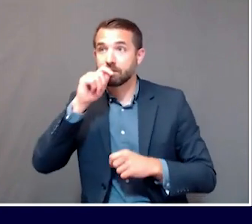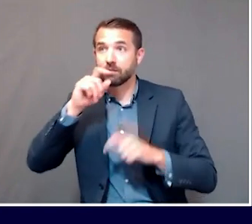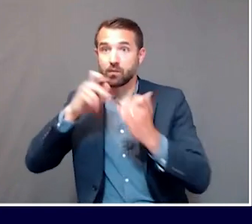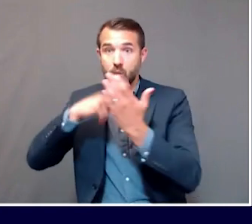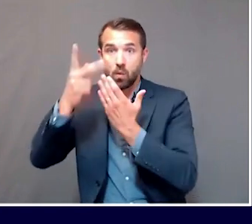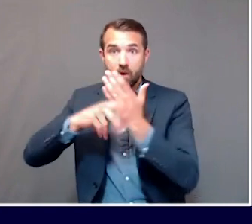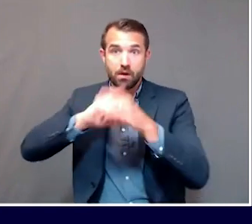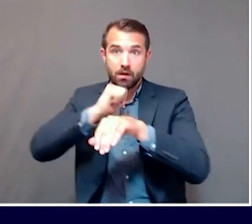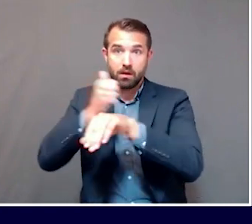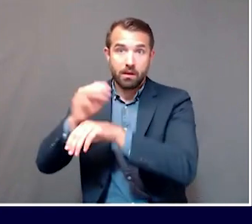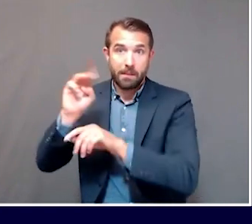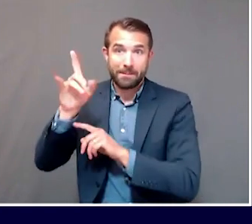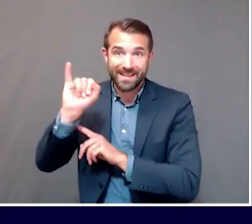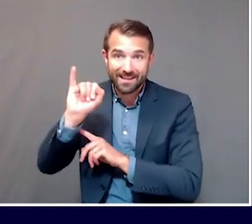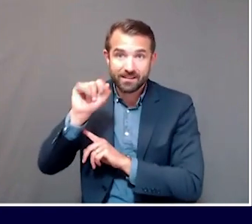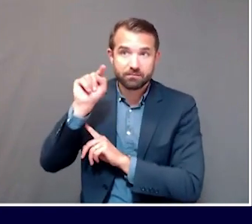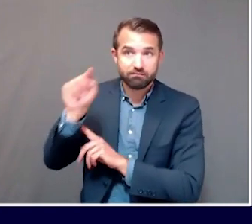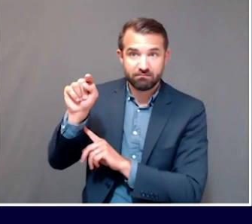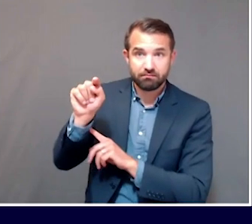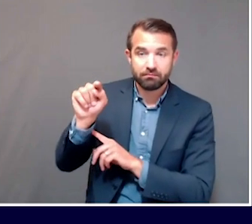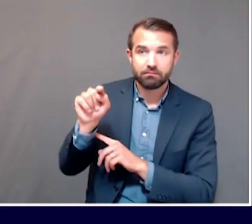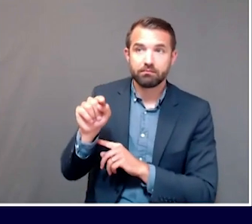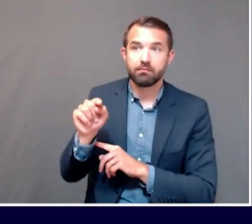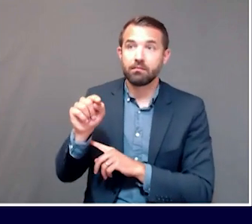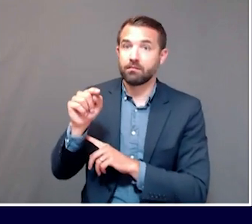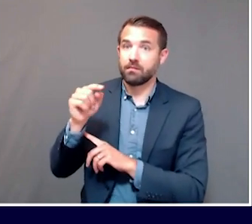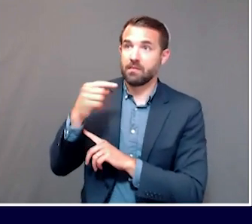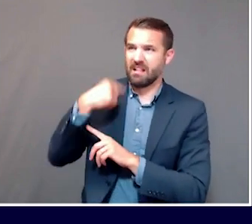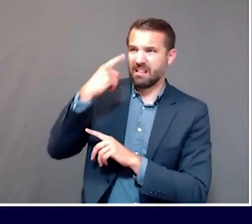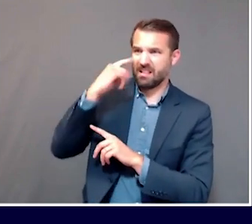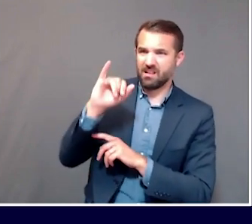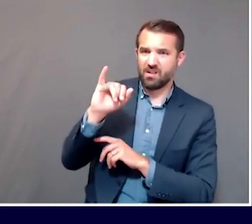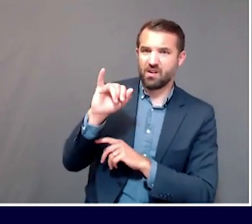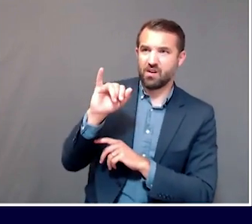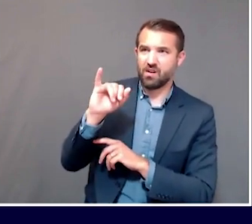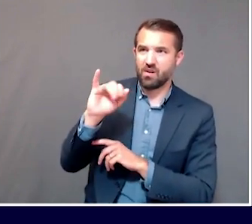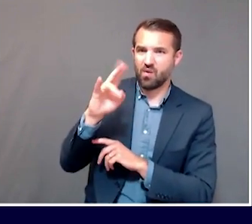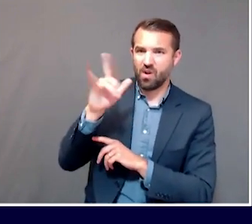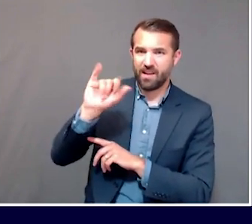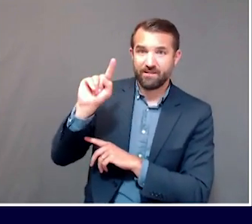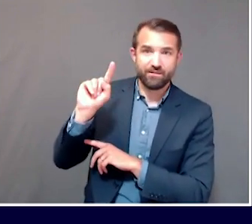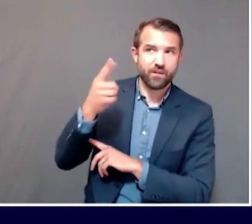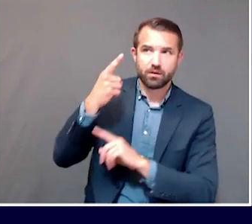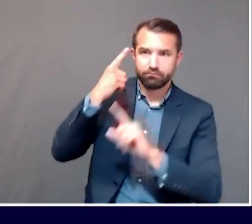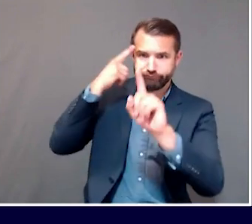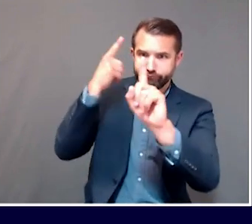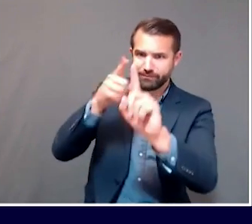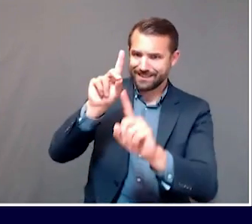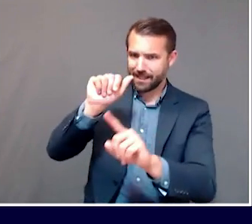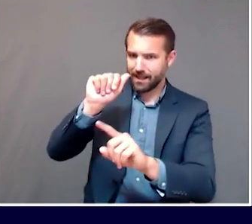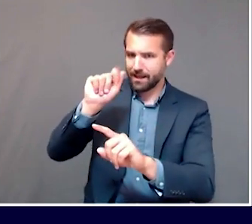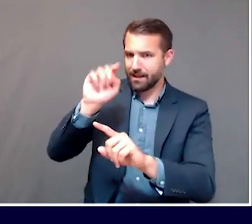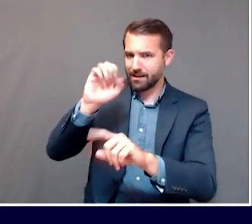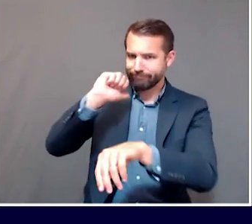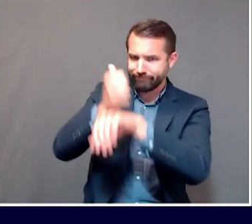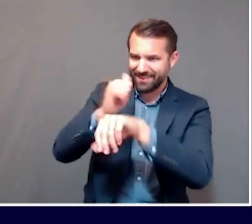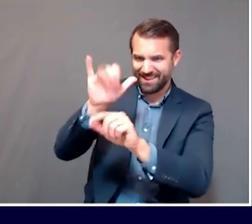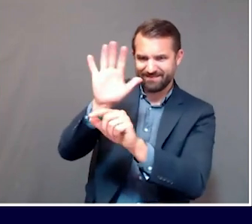think I gather July 1 was a goal date for some sites being set up. Could you update us on that,